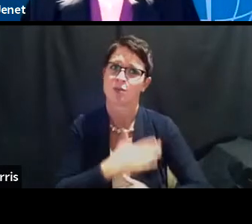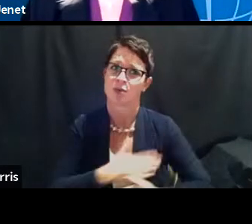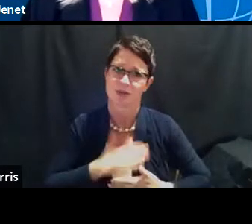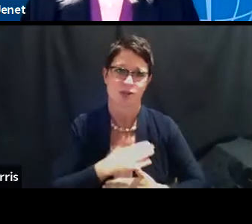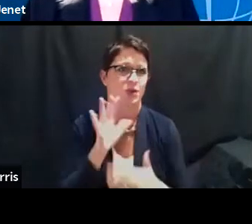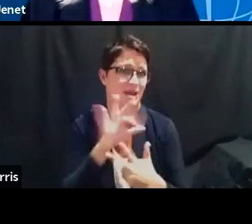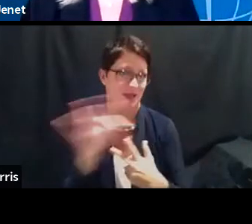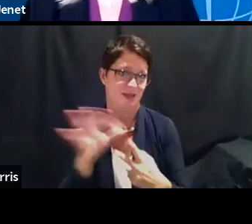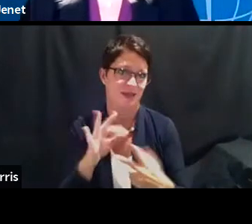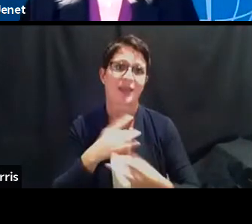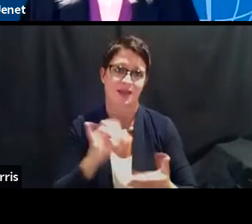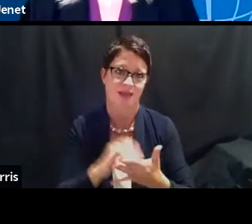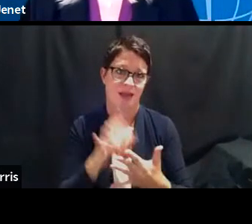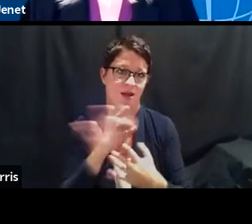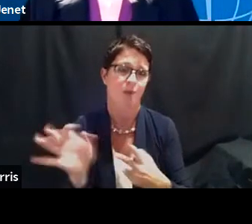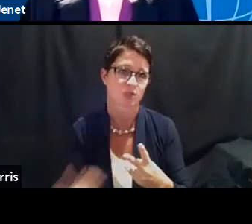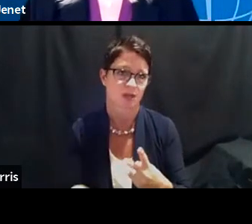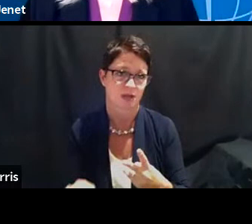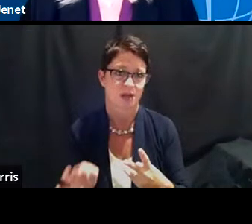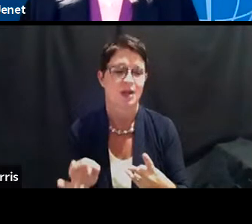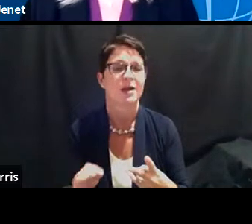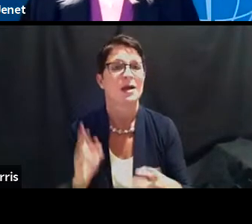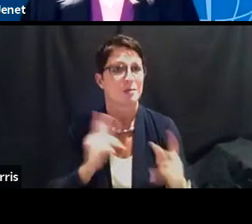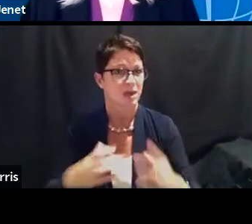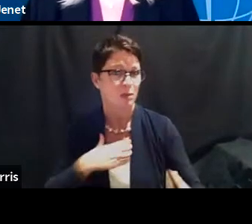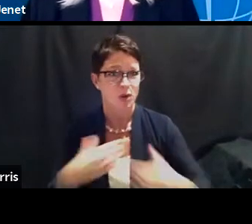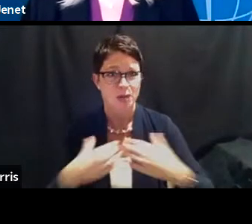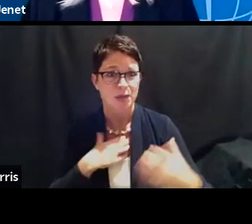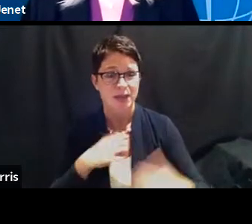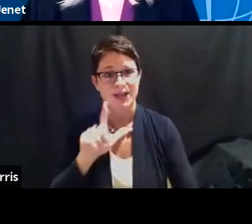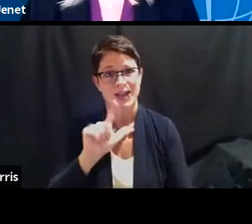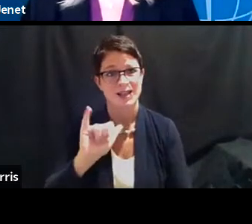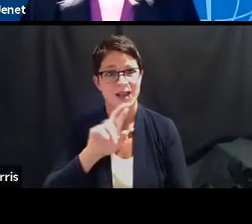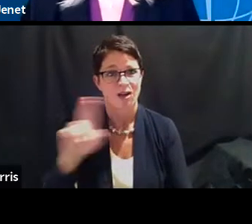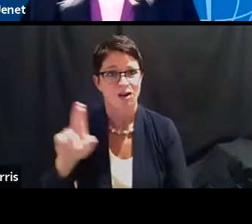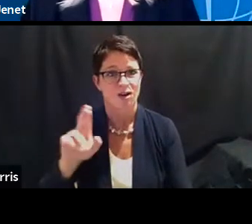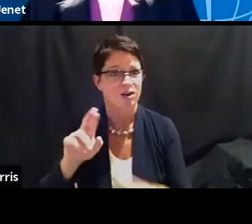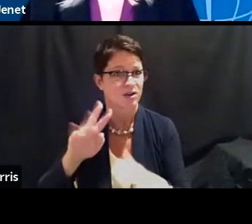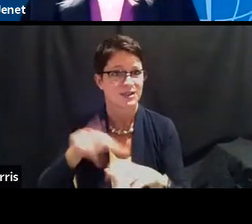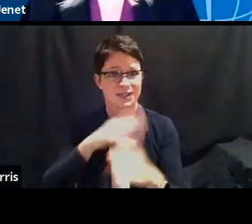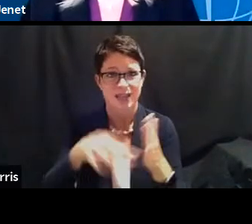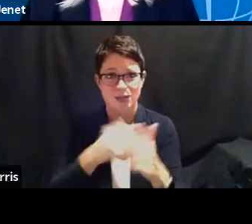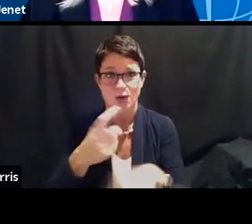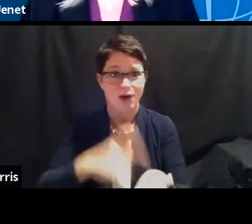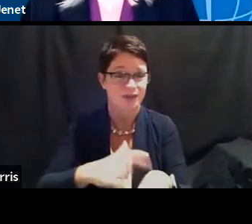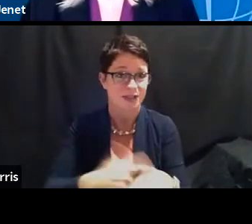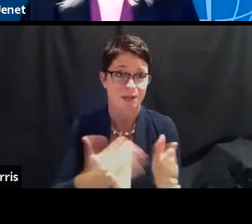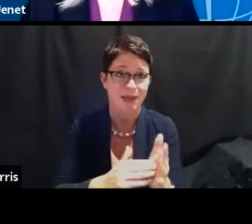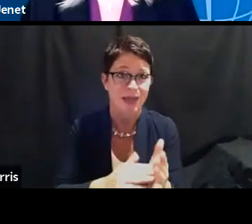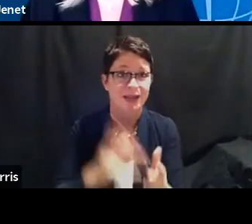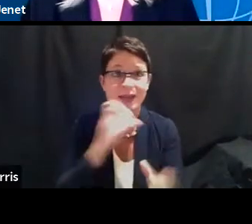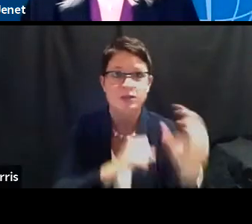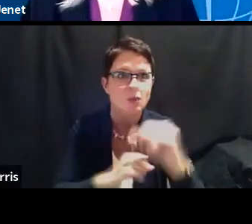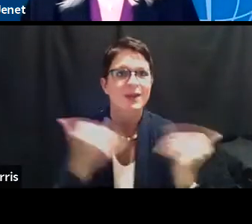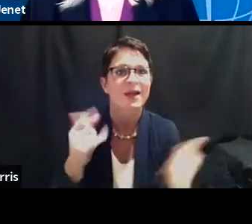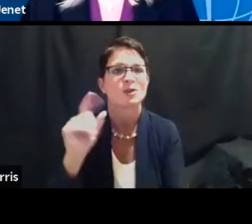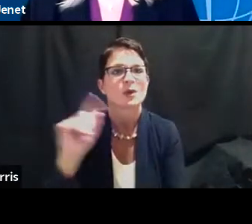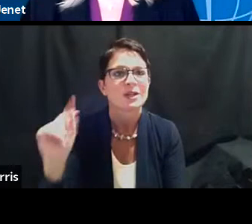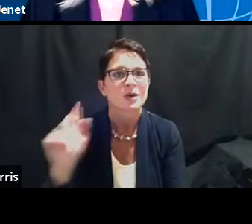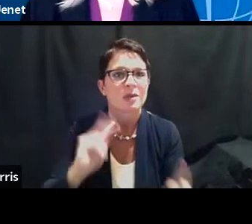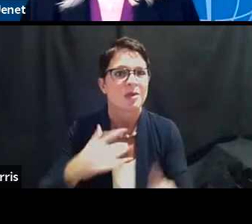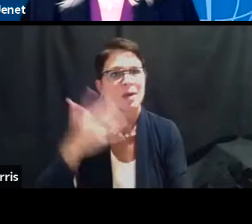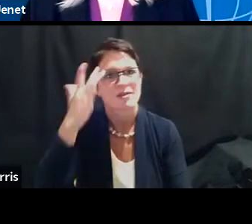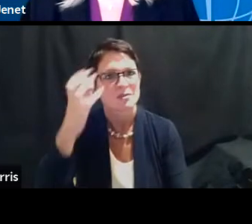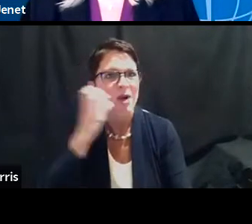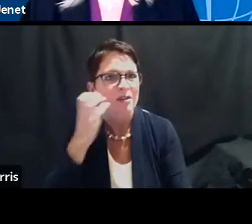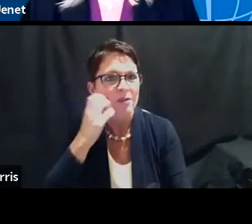it. And people complain about the Long Island Railroad schedules. Newsflash again, it's 2020. People have smartphones